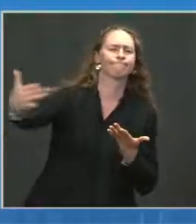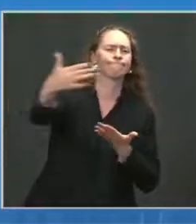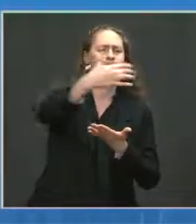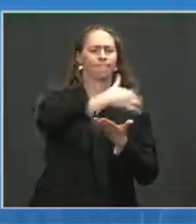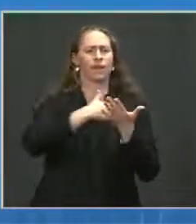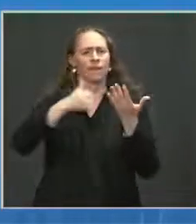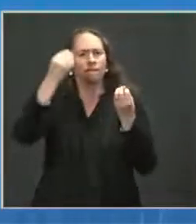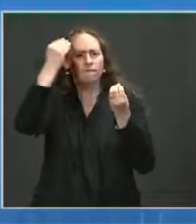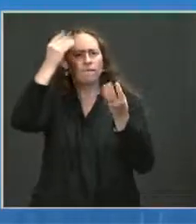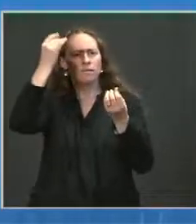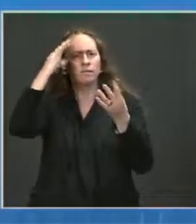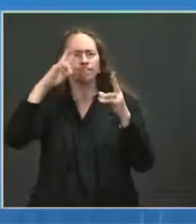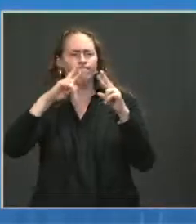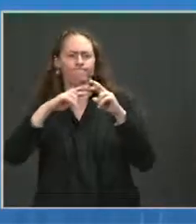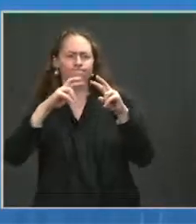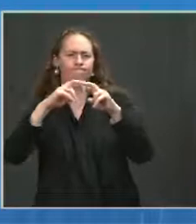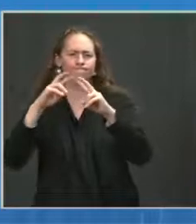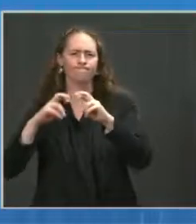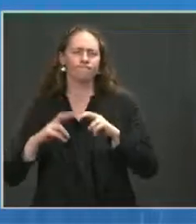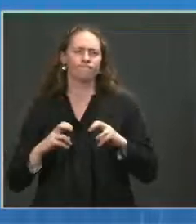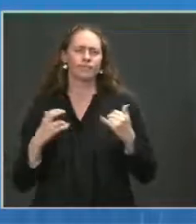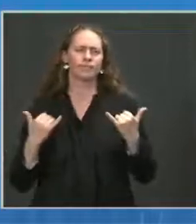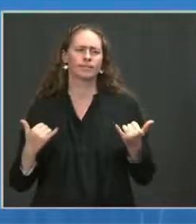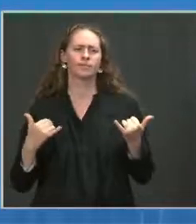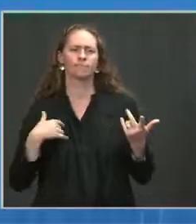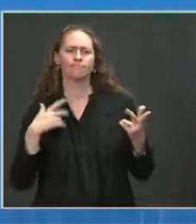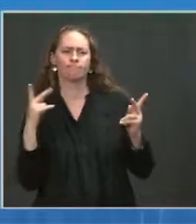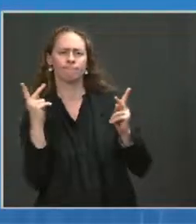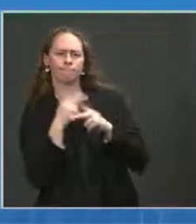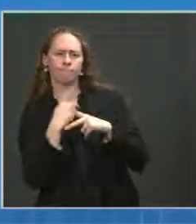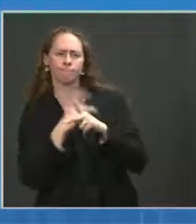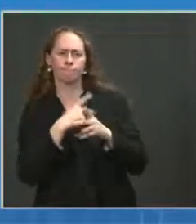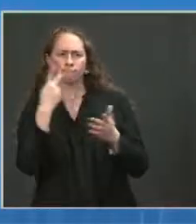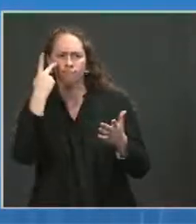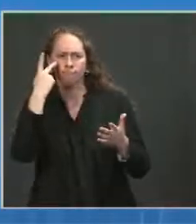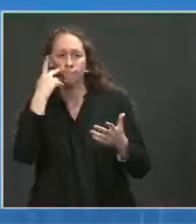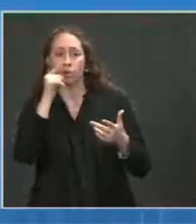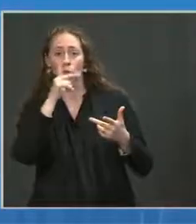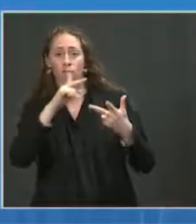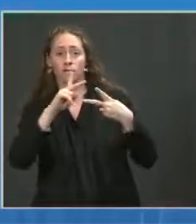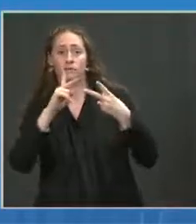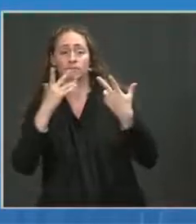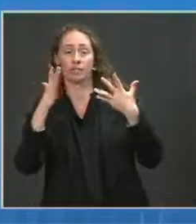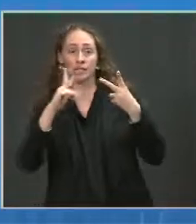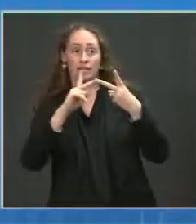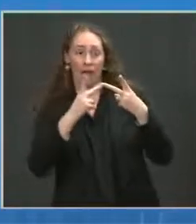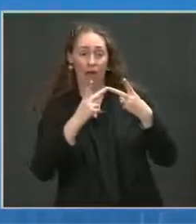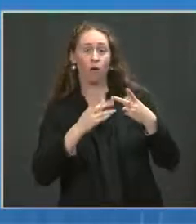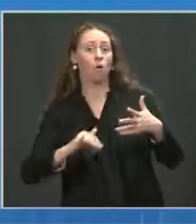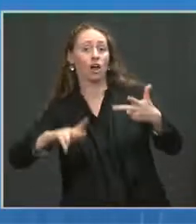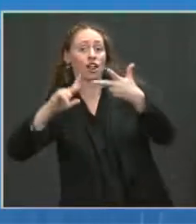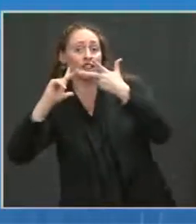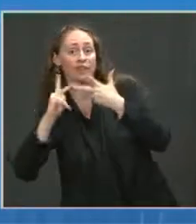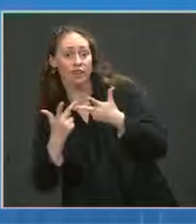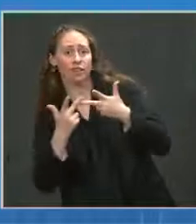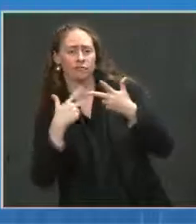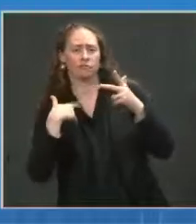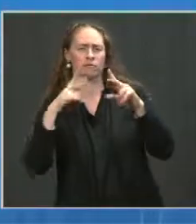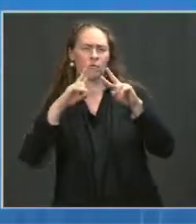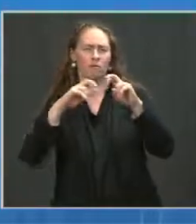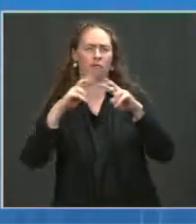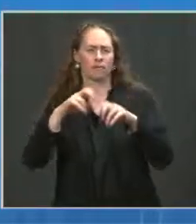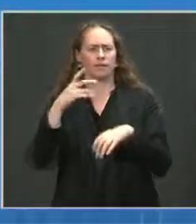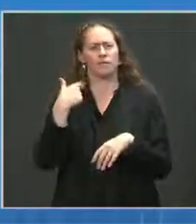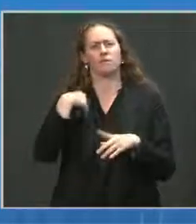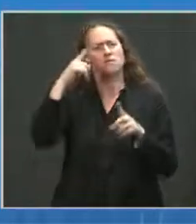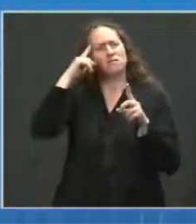discern between people who have gotten second and third shots. We are trying hard to encourage people to report